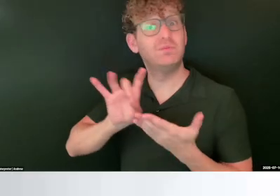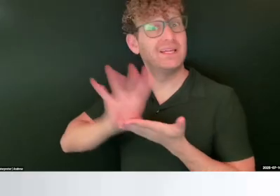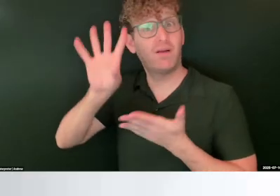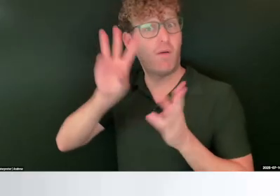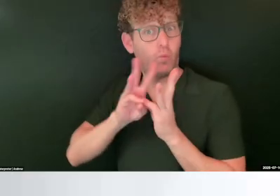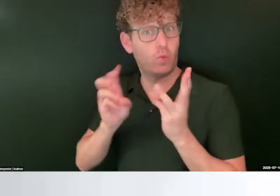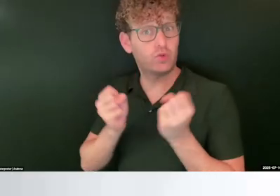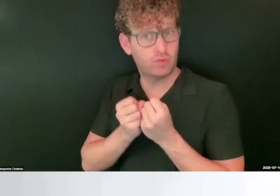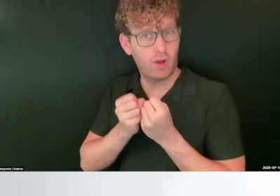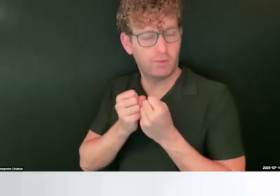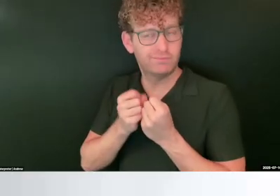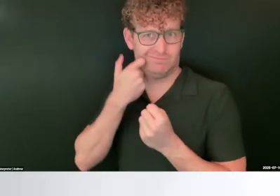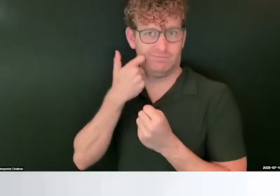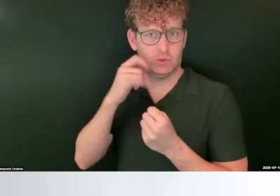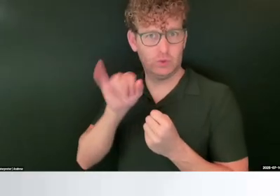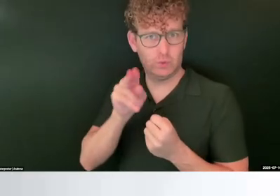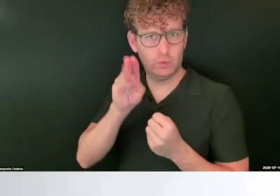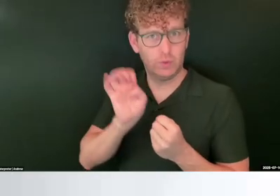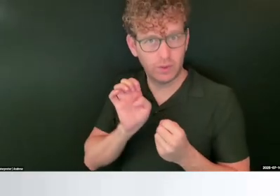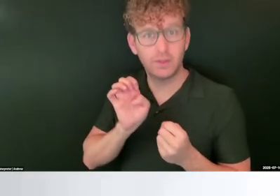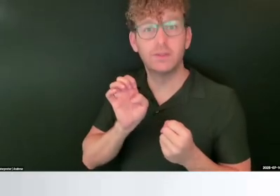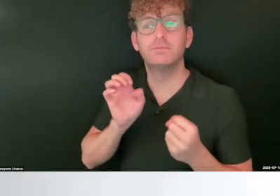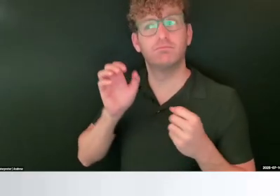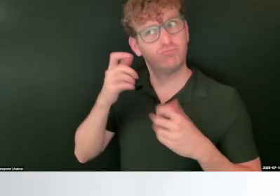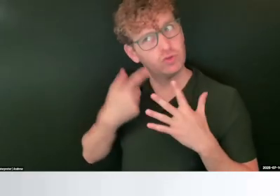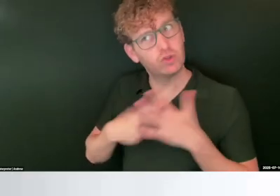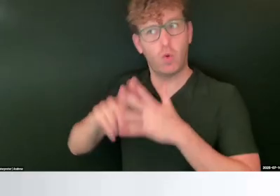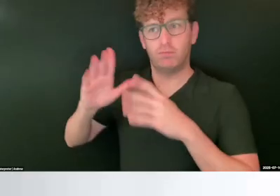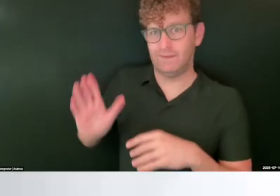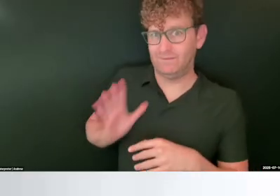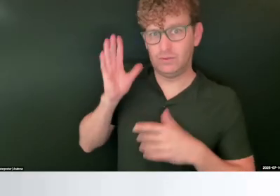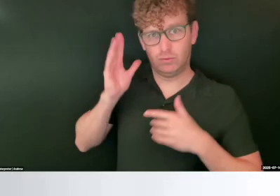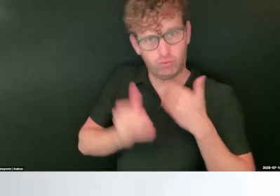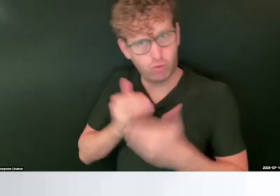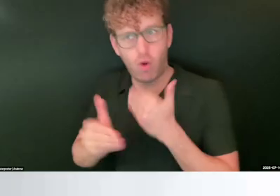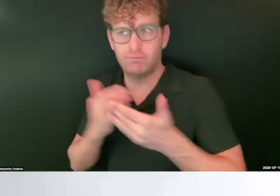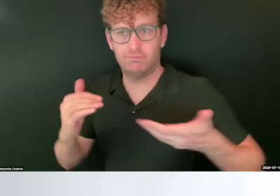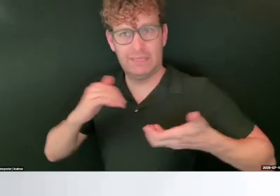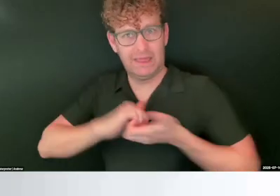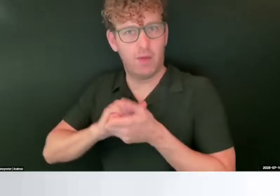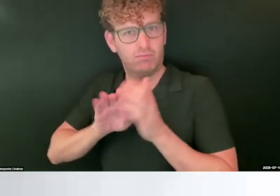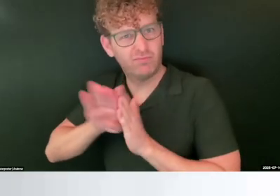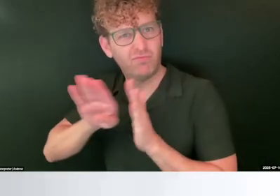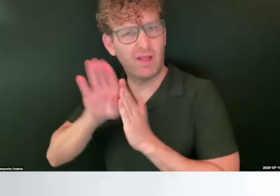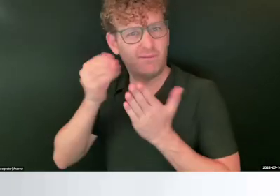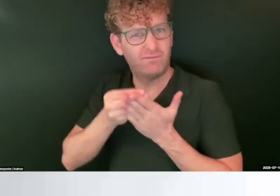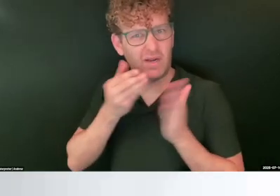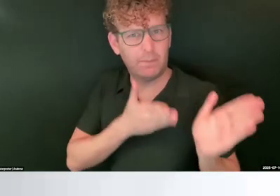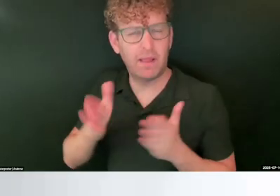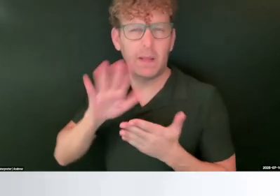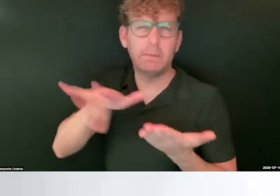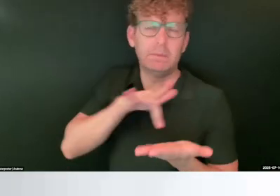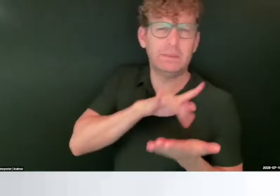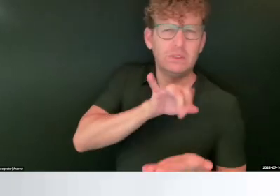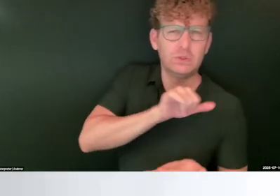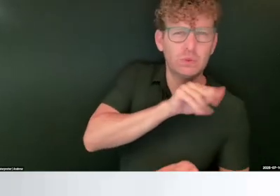June 17th began the official process for us to collaborate to develop the funding plan, with mid-June to mid-August being our main